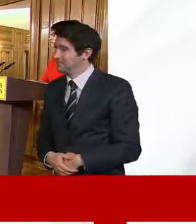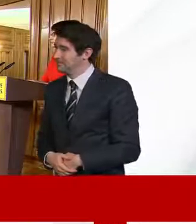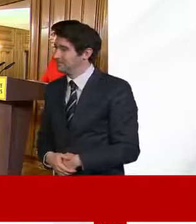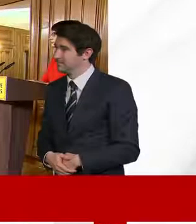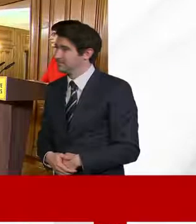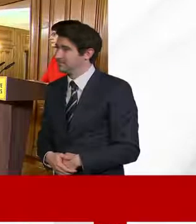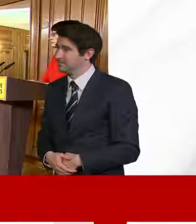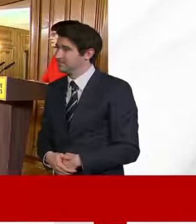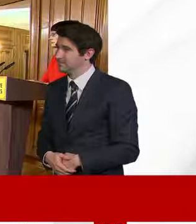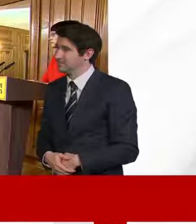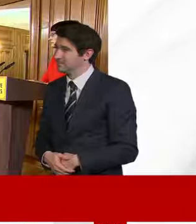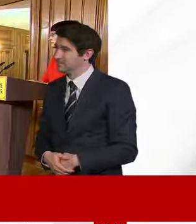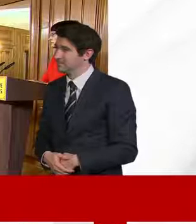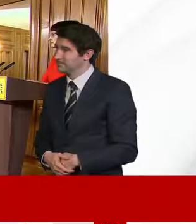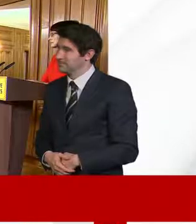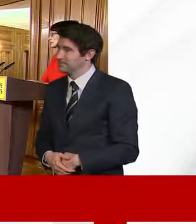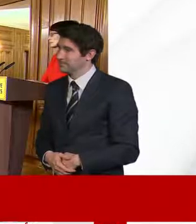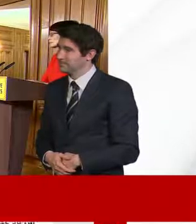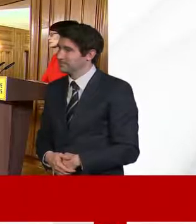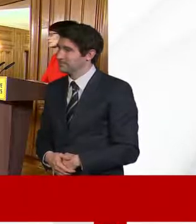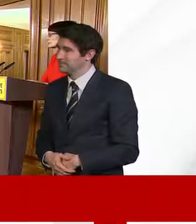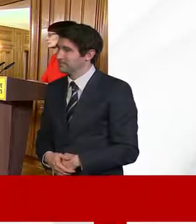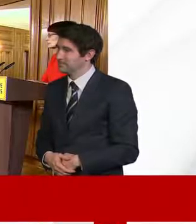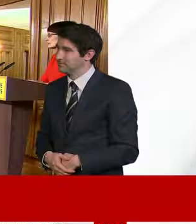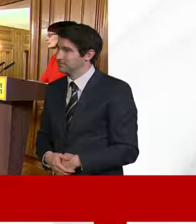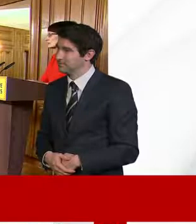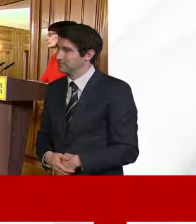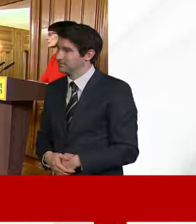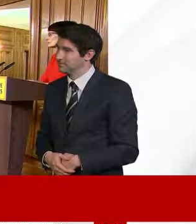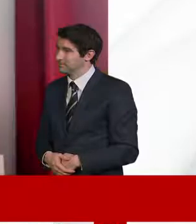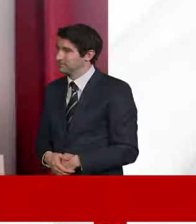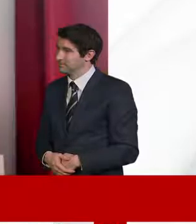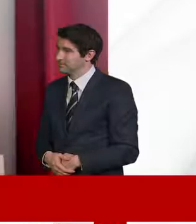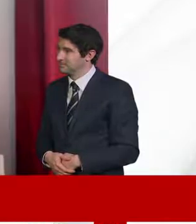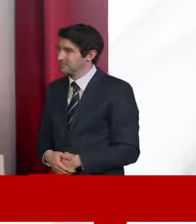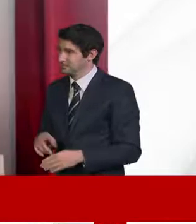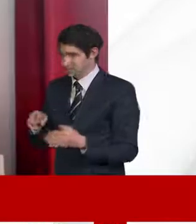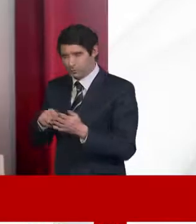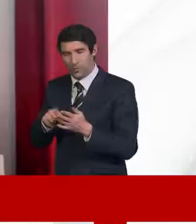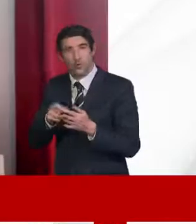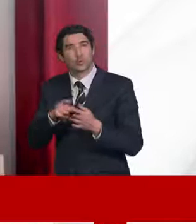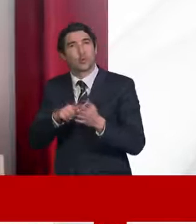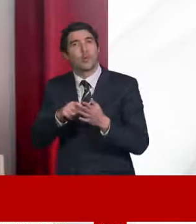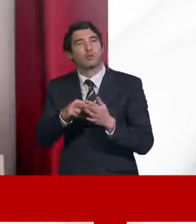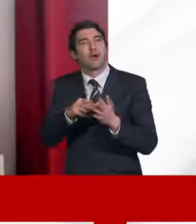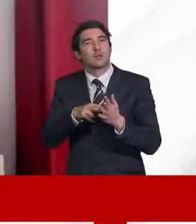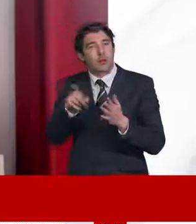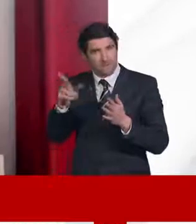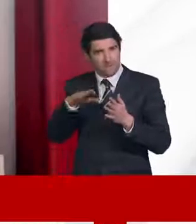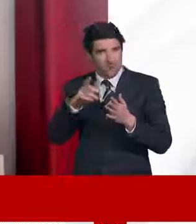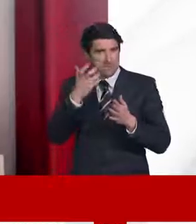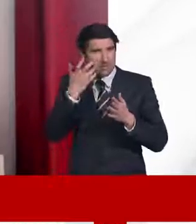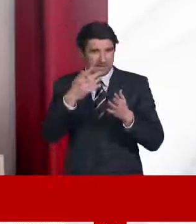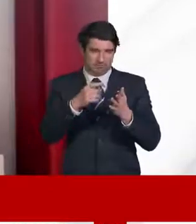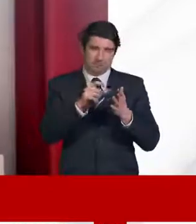Record. Torquil. Hello, Mr. Gove. Mr. Gove, you talked about reducing contact as